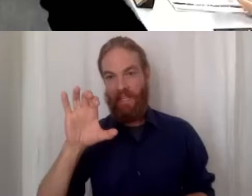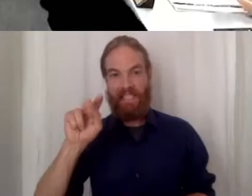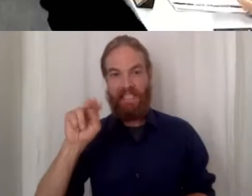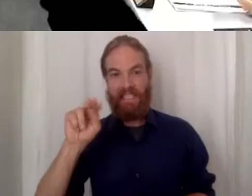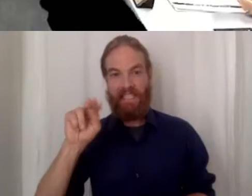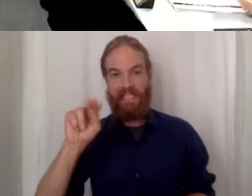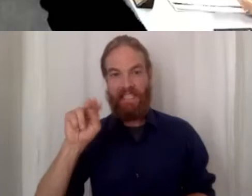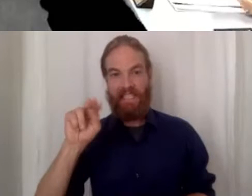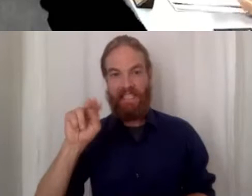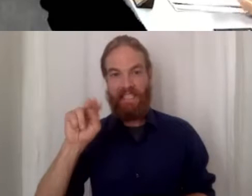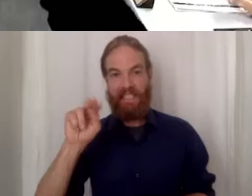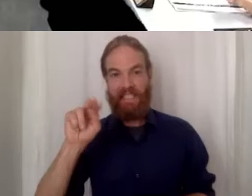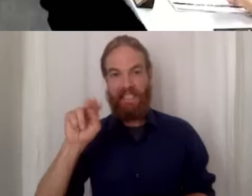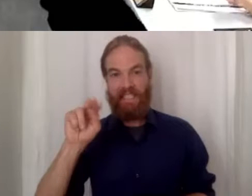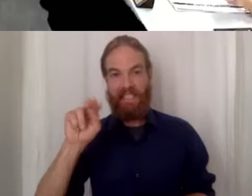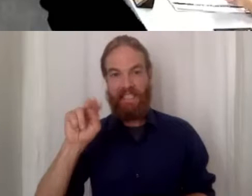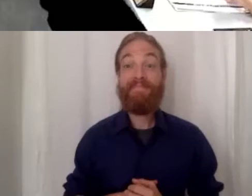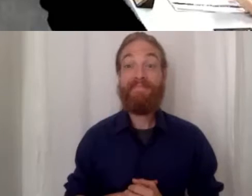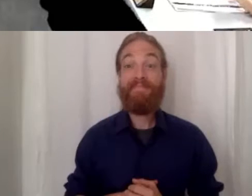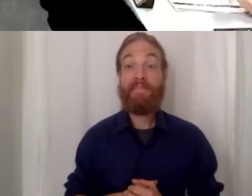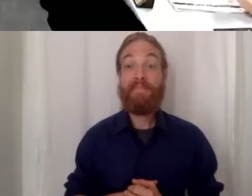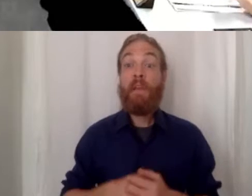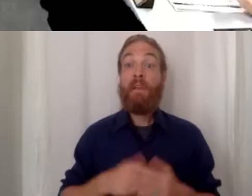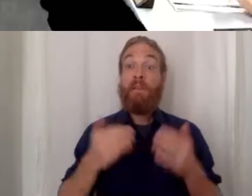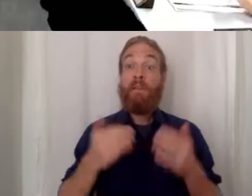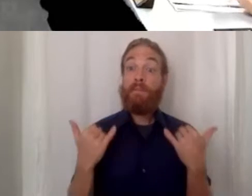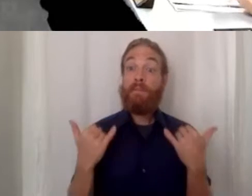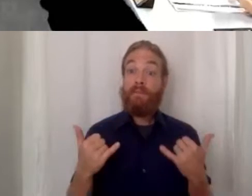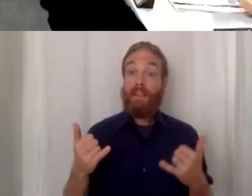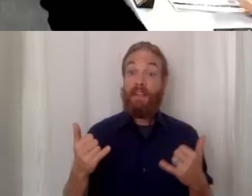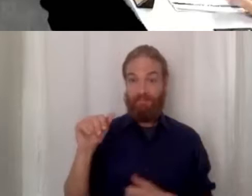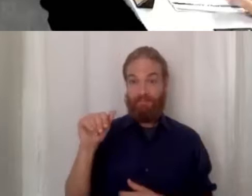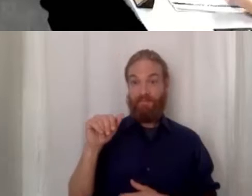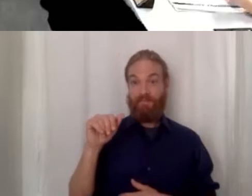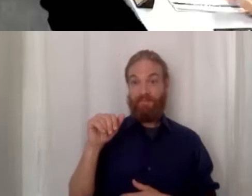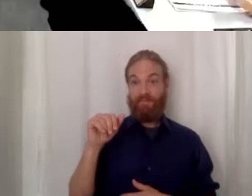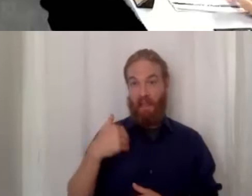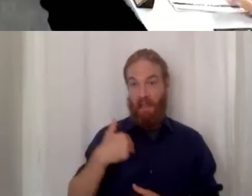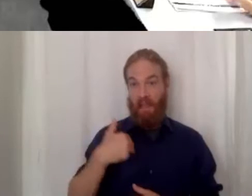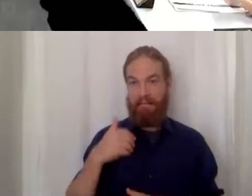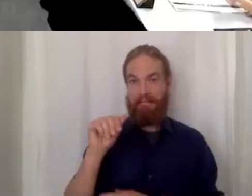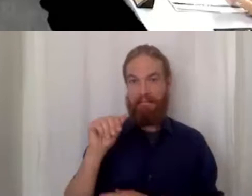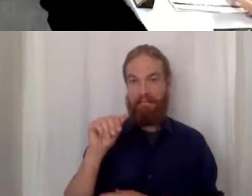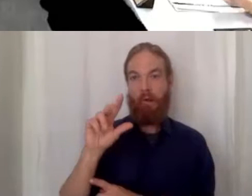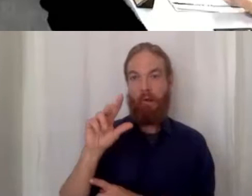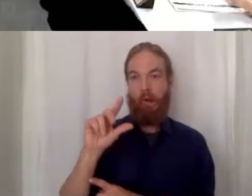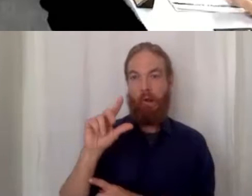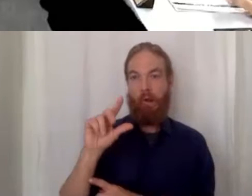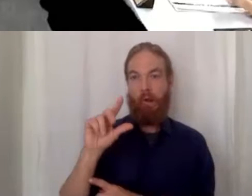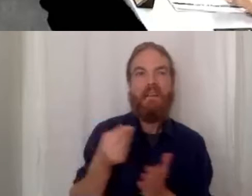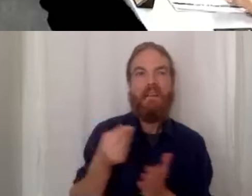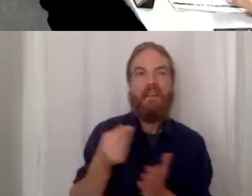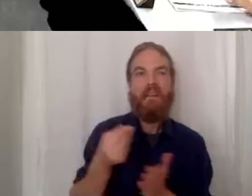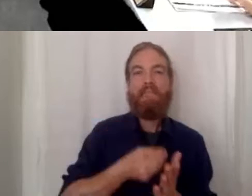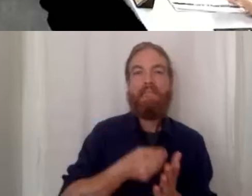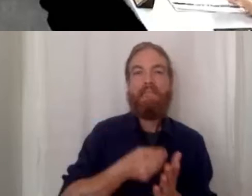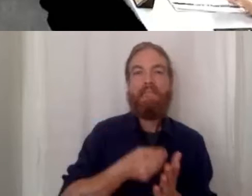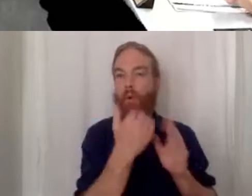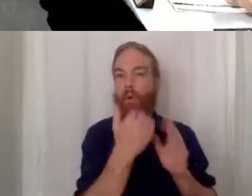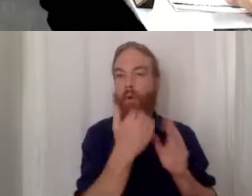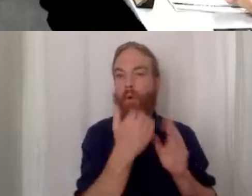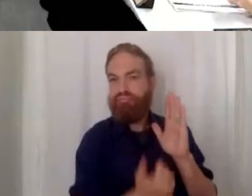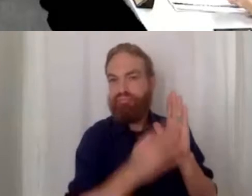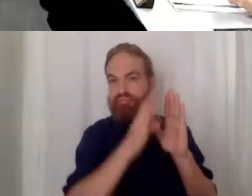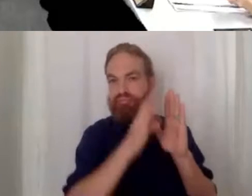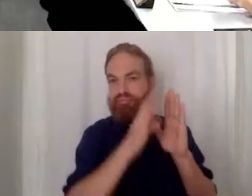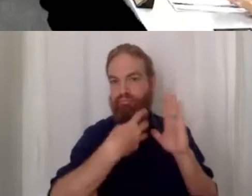the August financial report. Do you have that up there? There we go. So what we have here is the revenues,